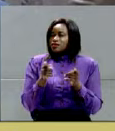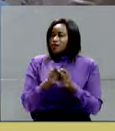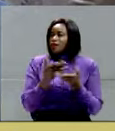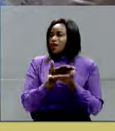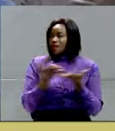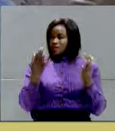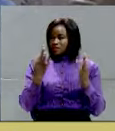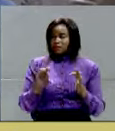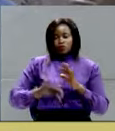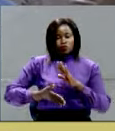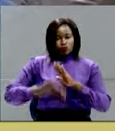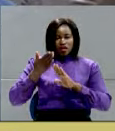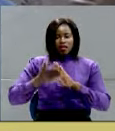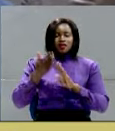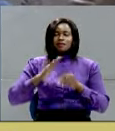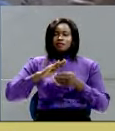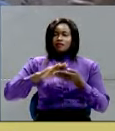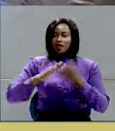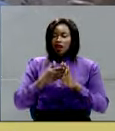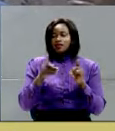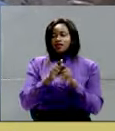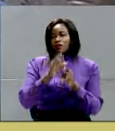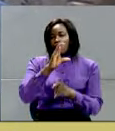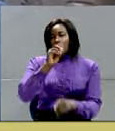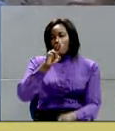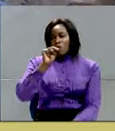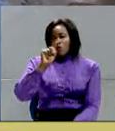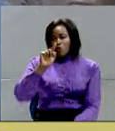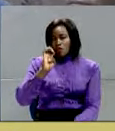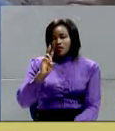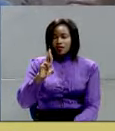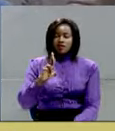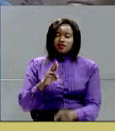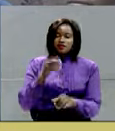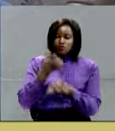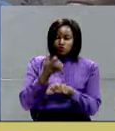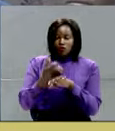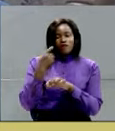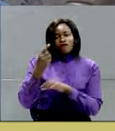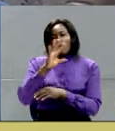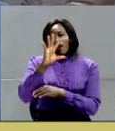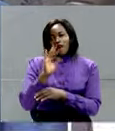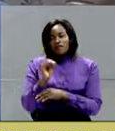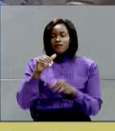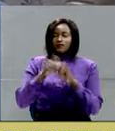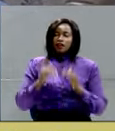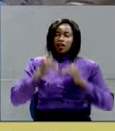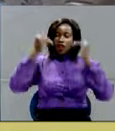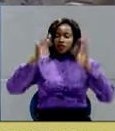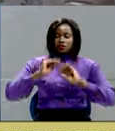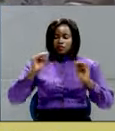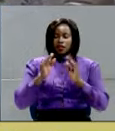quickly becoming the cornerstone of an African-led revolution in higher education and research,